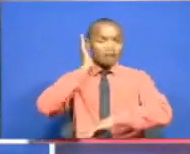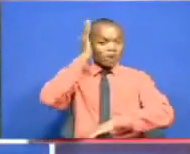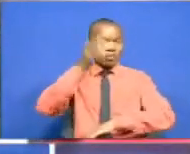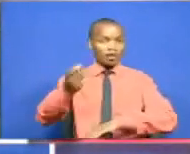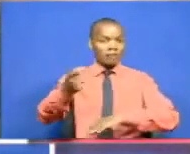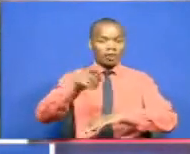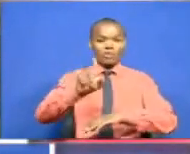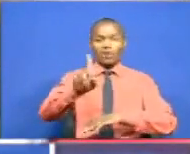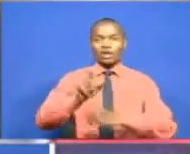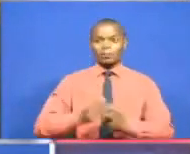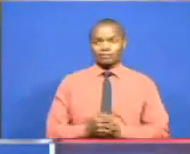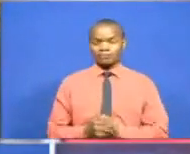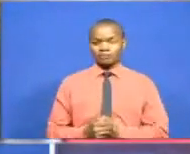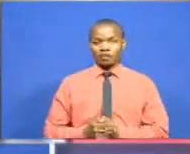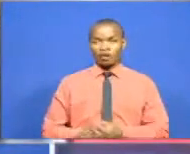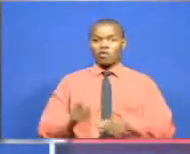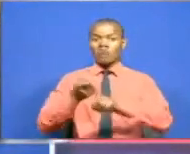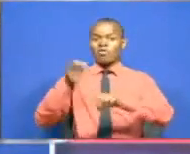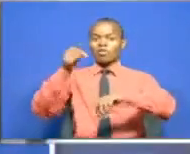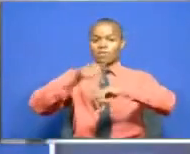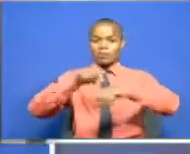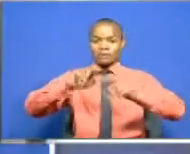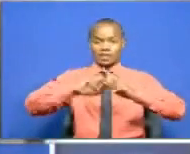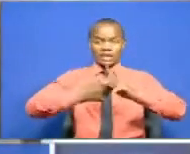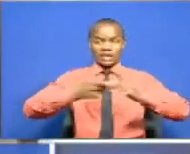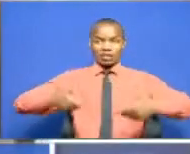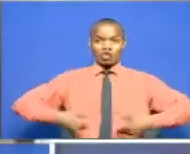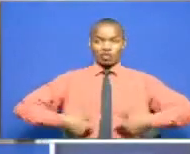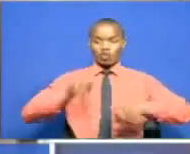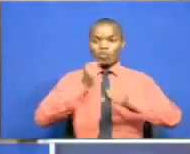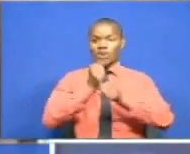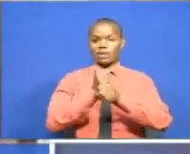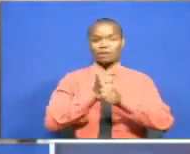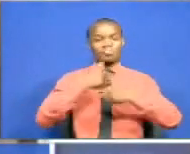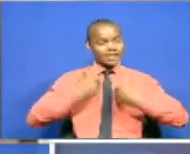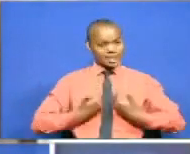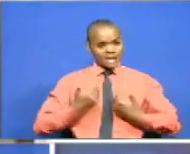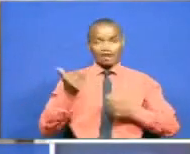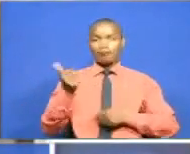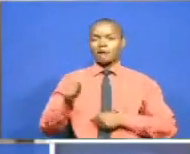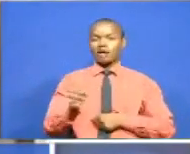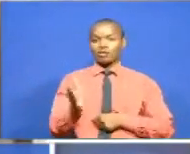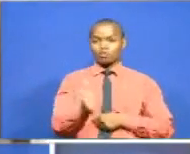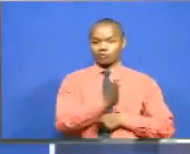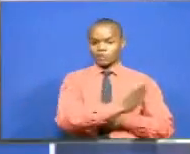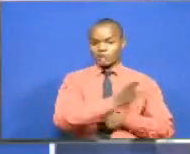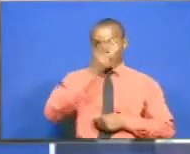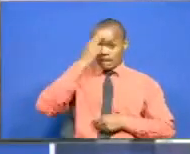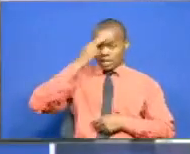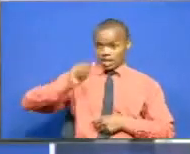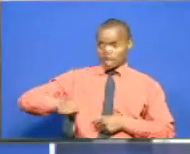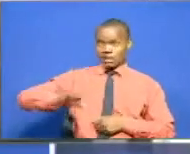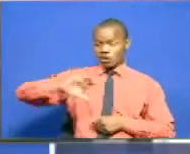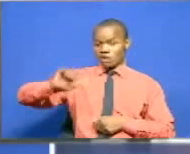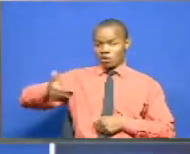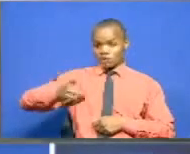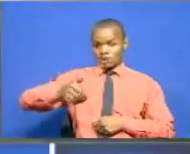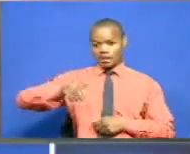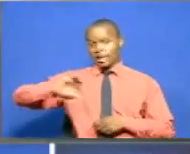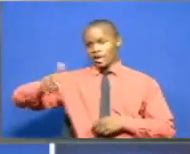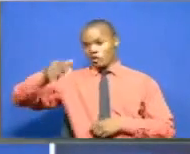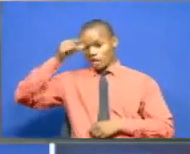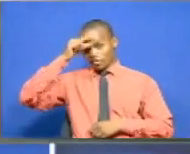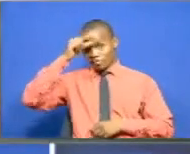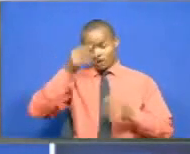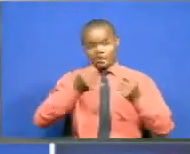exercise. Hao wenyewe hawajashuka. In Kajiado, the county government is said to revoke illegally acquired title deeds in a joint